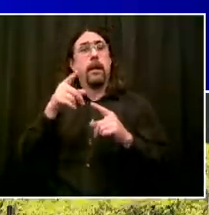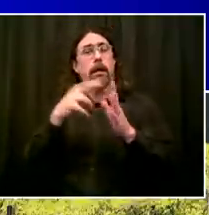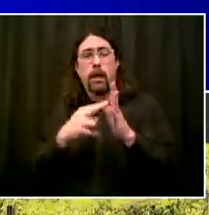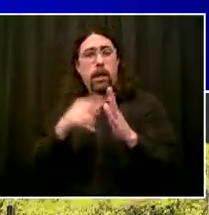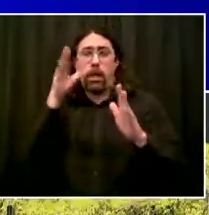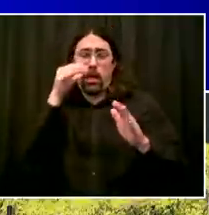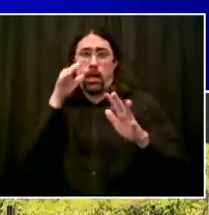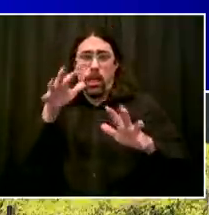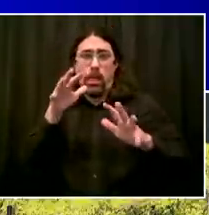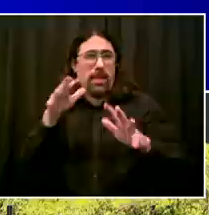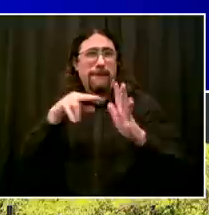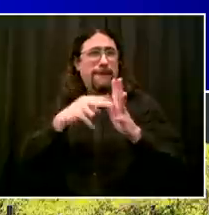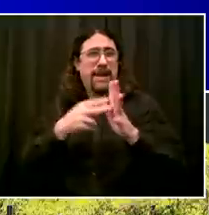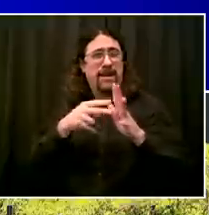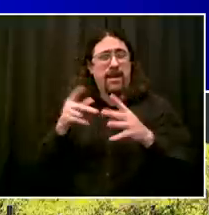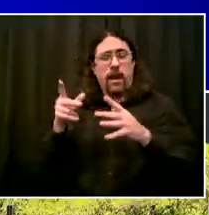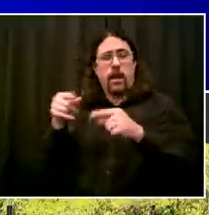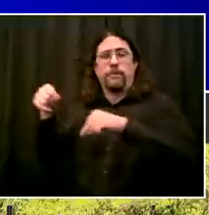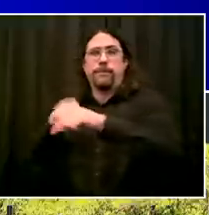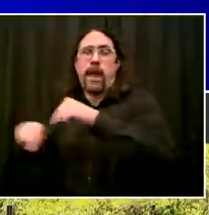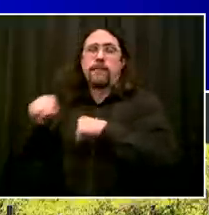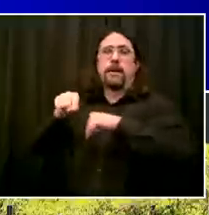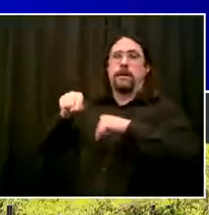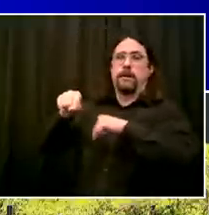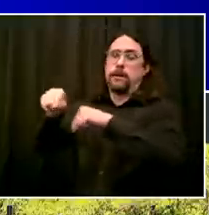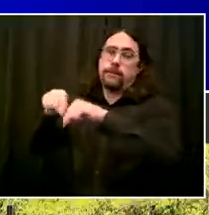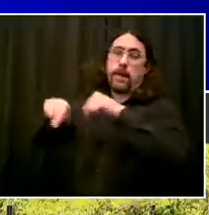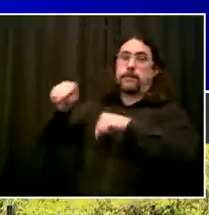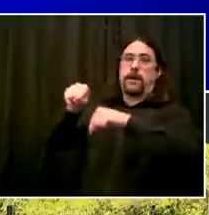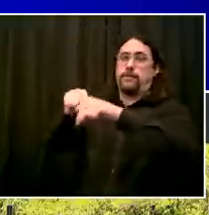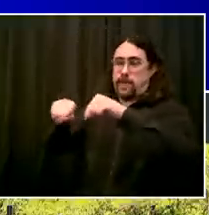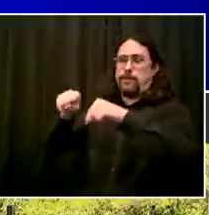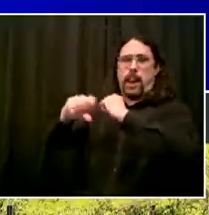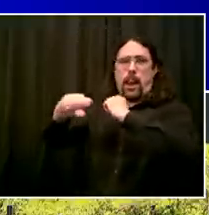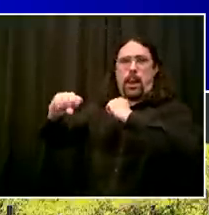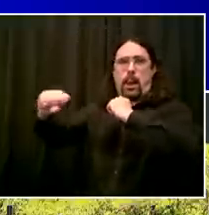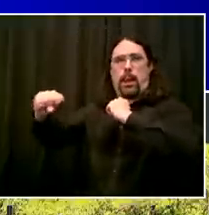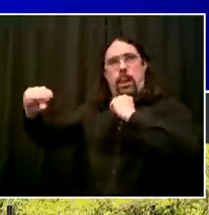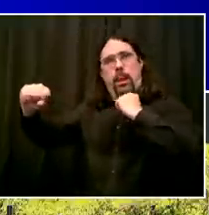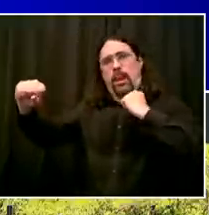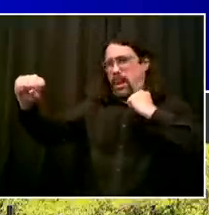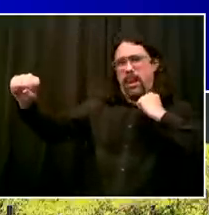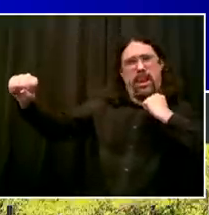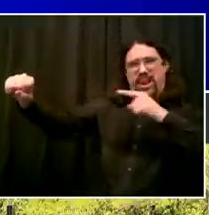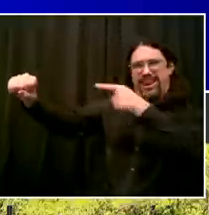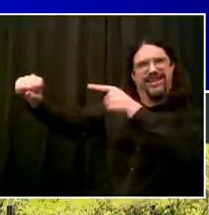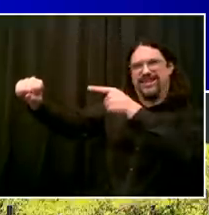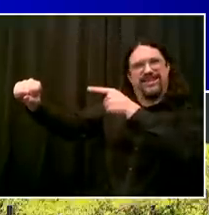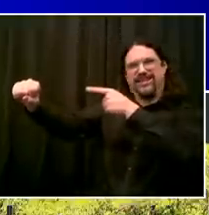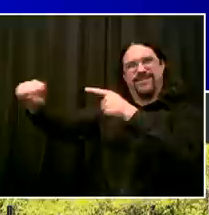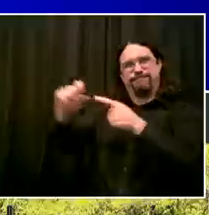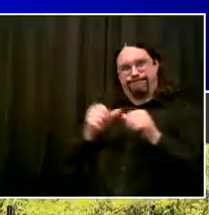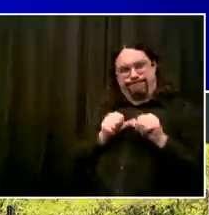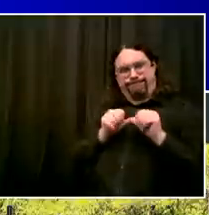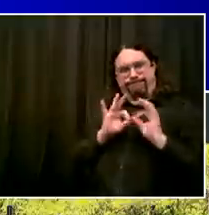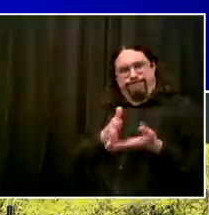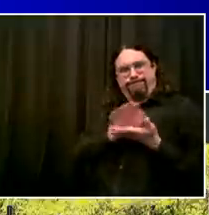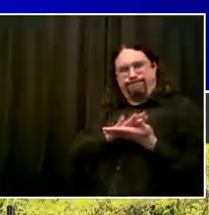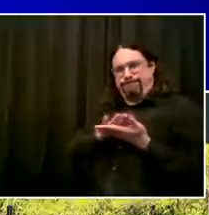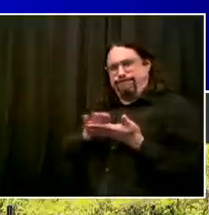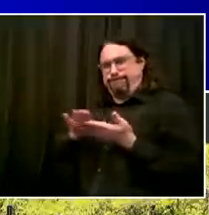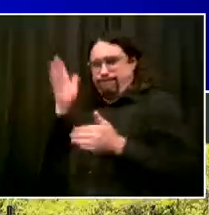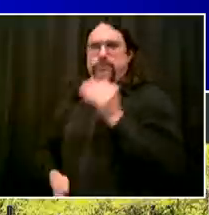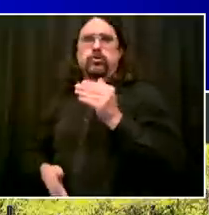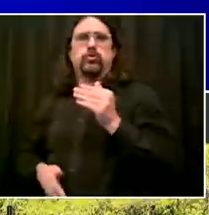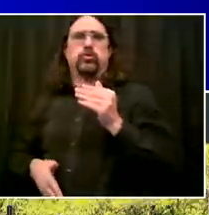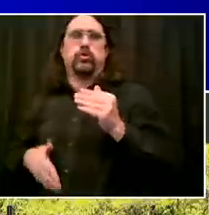a new initiative. Again, thanks to our colleagues in the city council. Great idea that now that we have